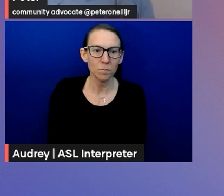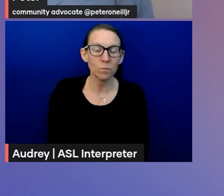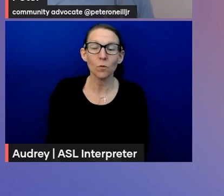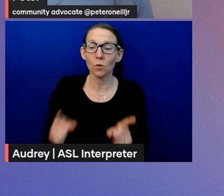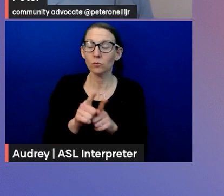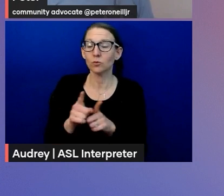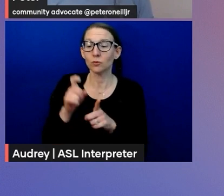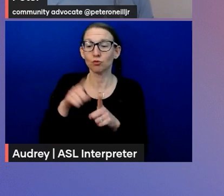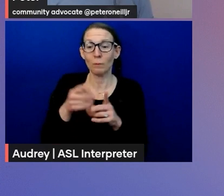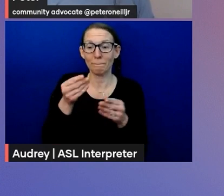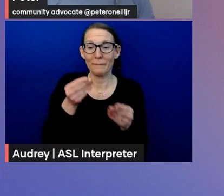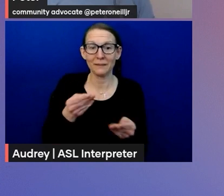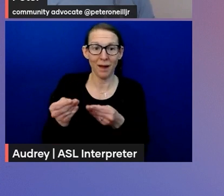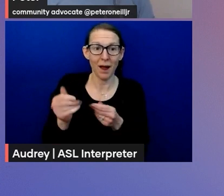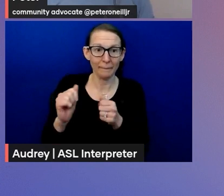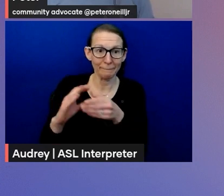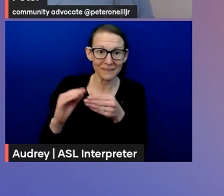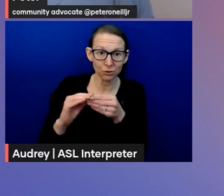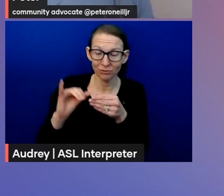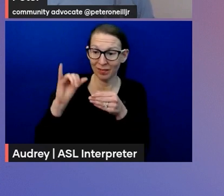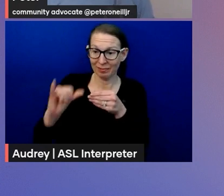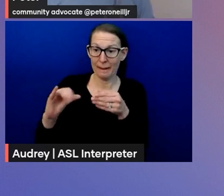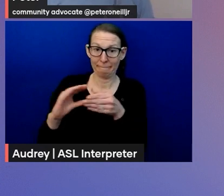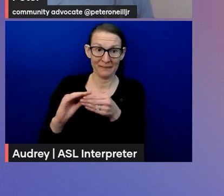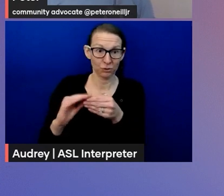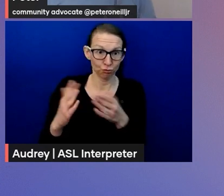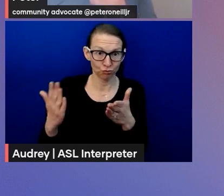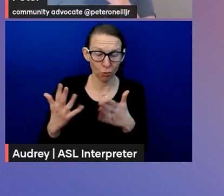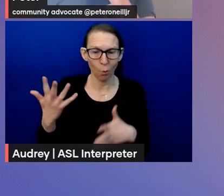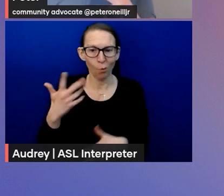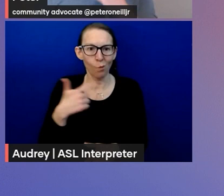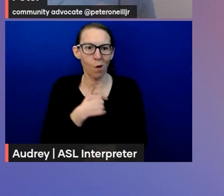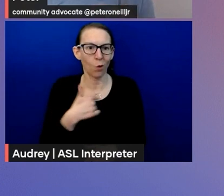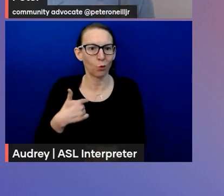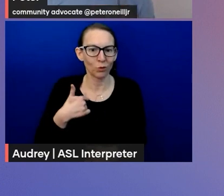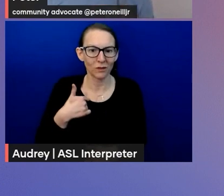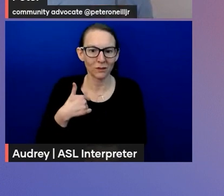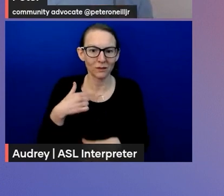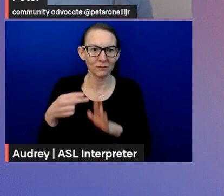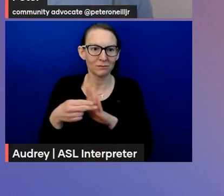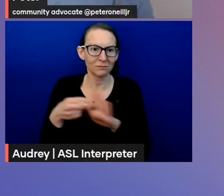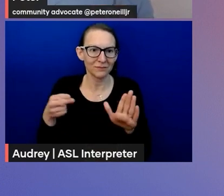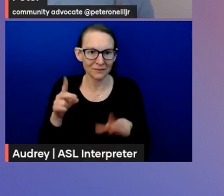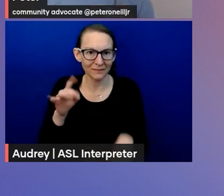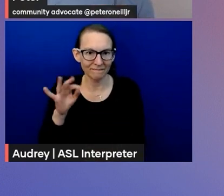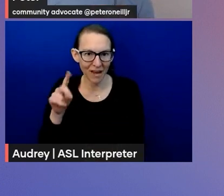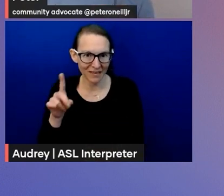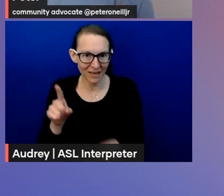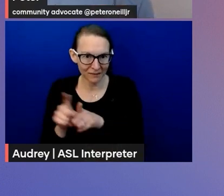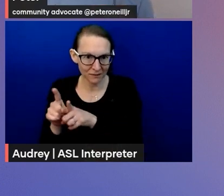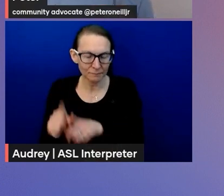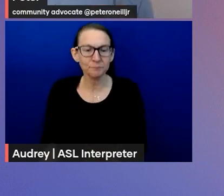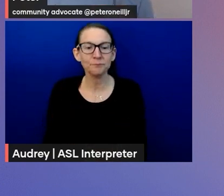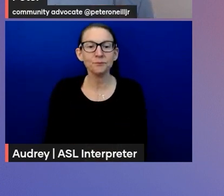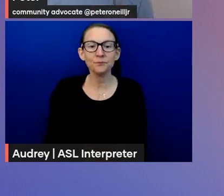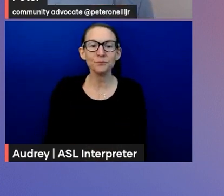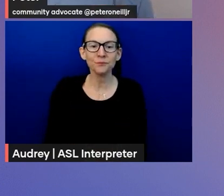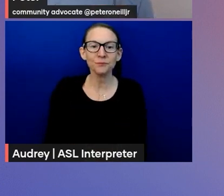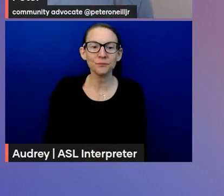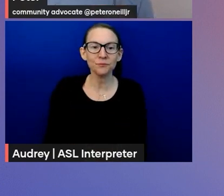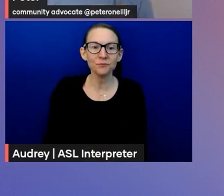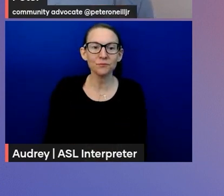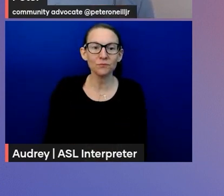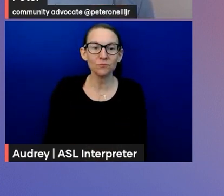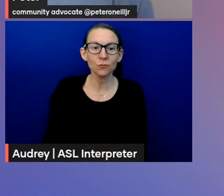message, and that message is going to be what we defined above. And so here we go. Let's just direct